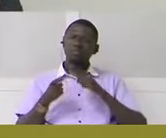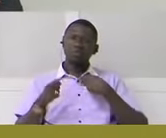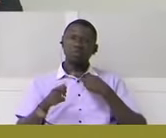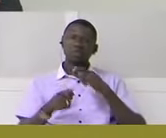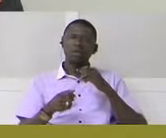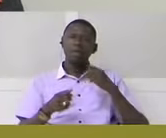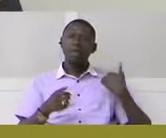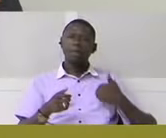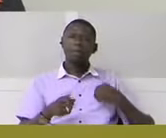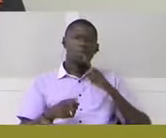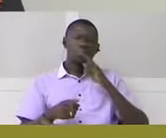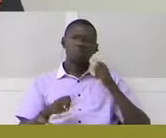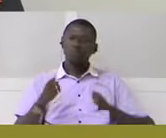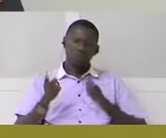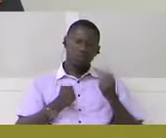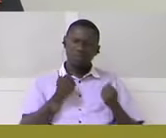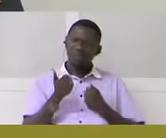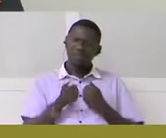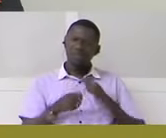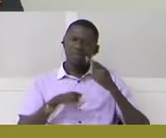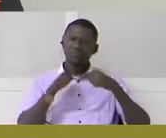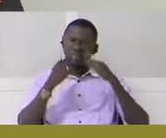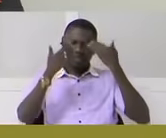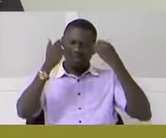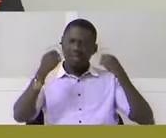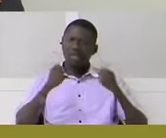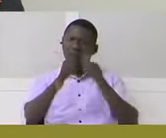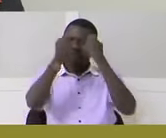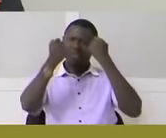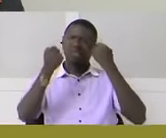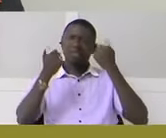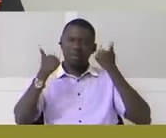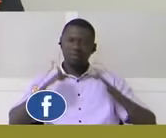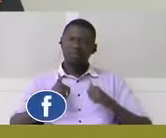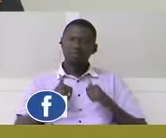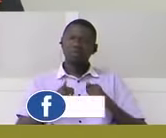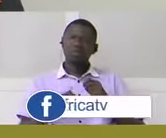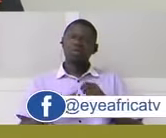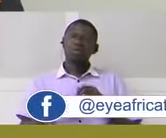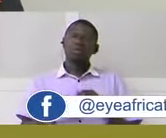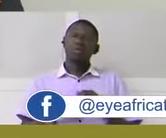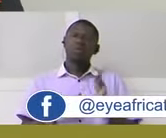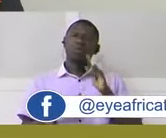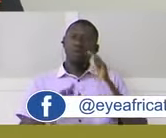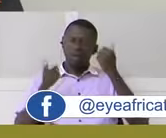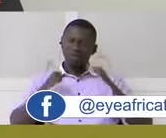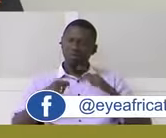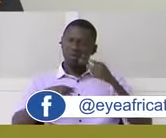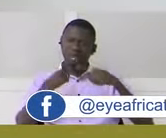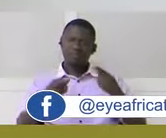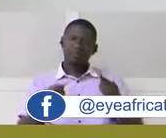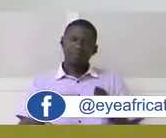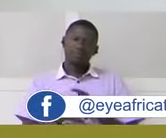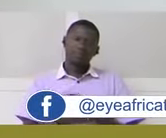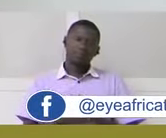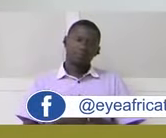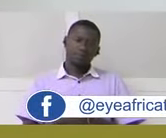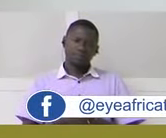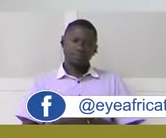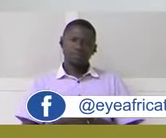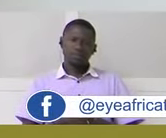accident? Malo fesina lo muna keta umulu la menu fata wa accidento muna nata ke ila kuoto.